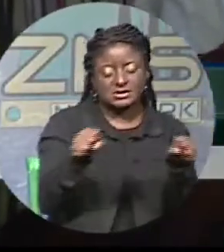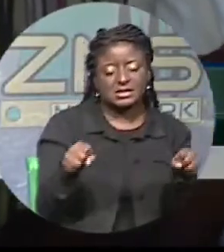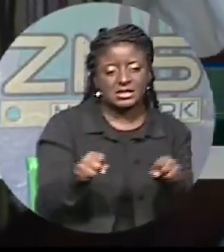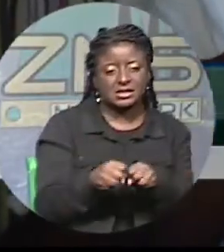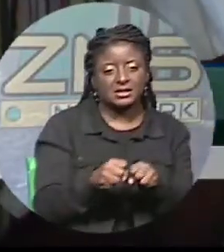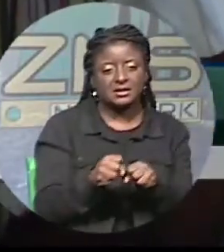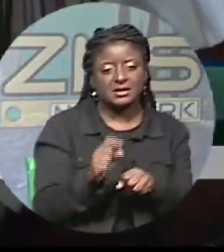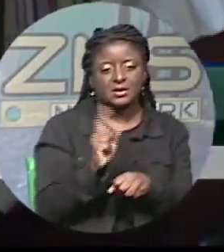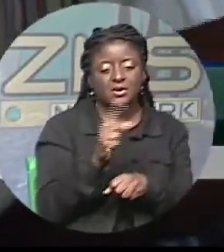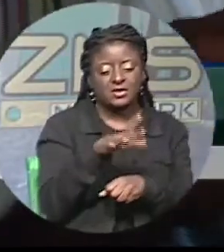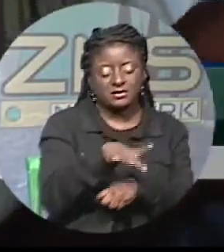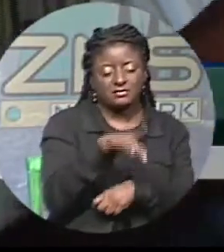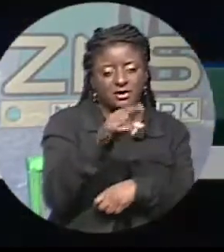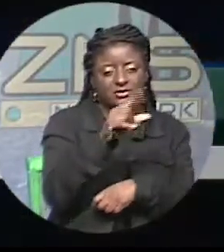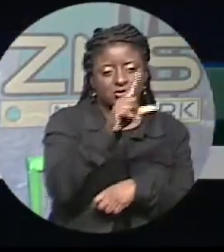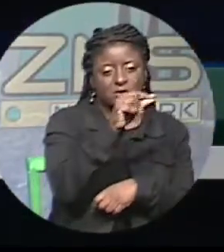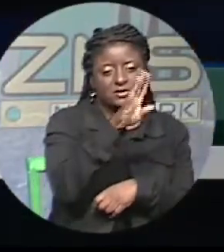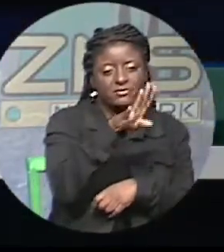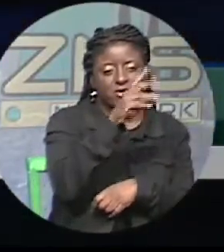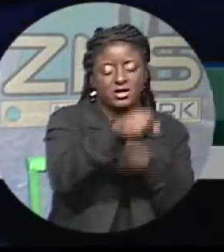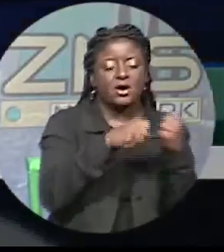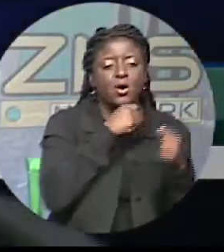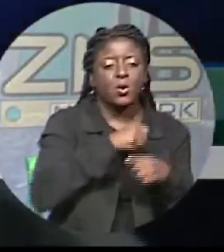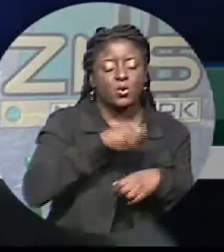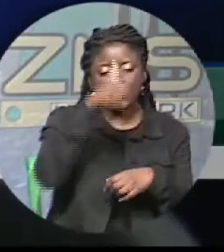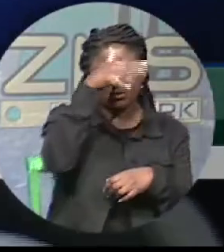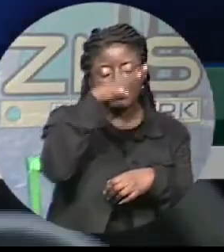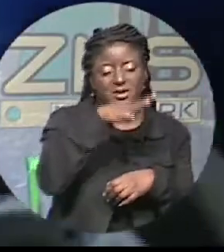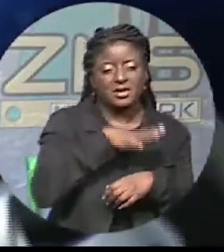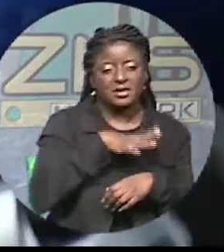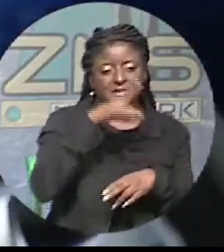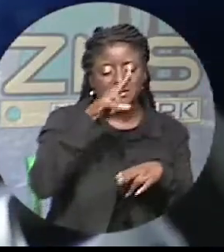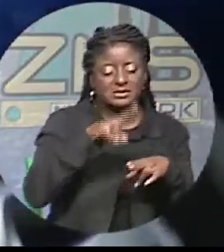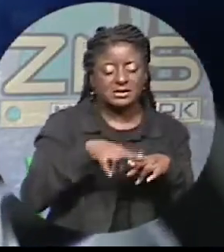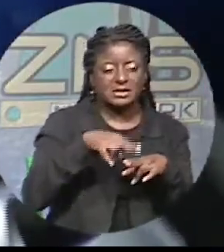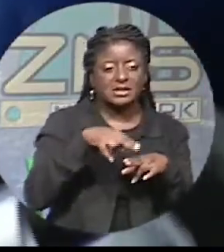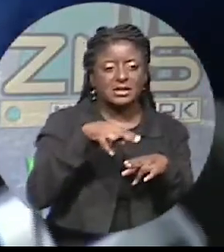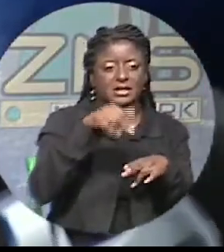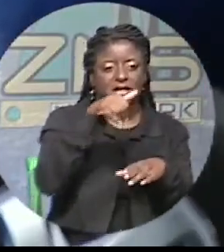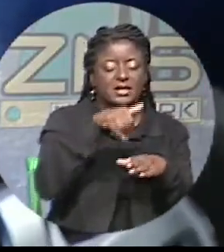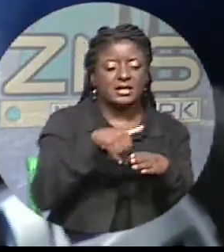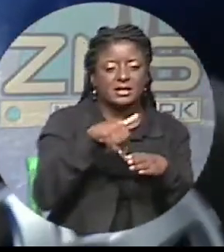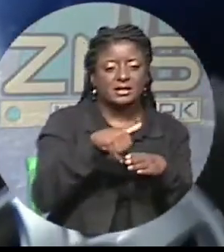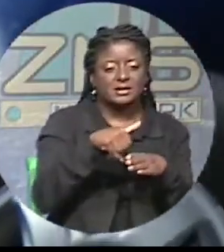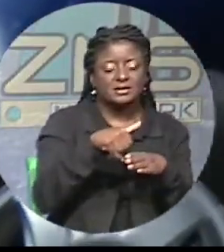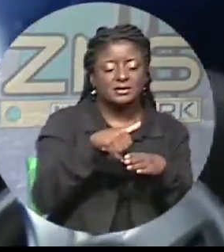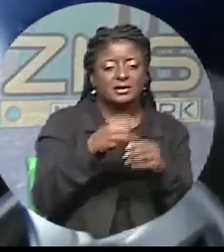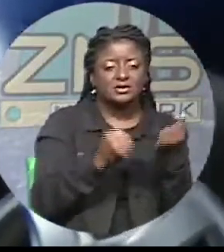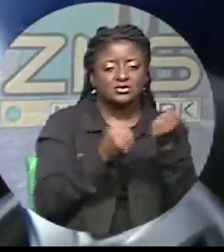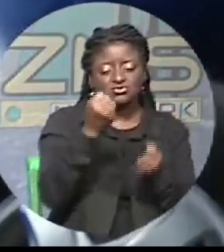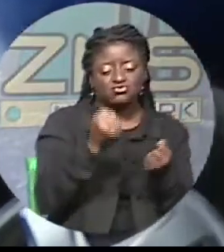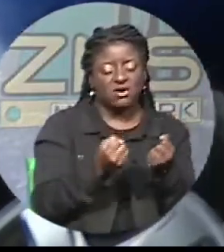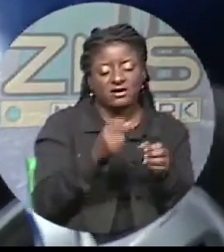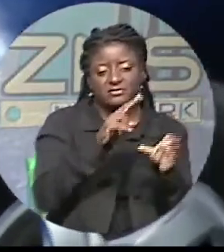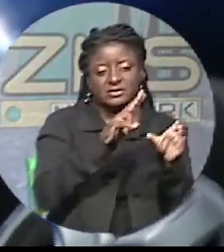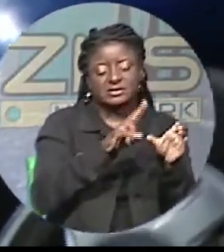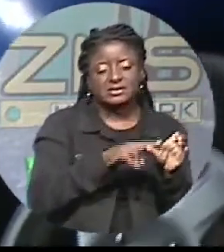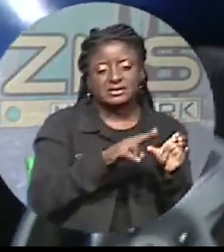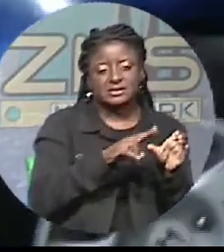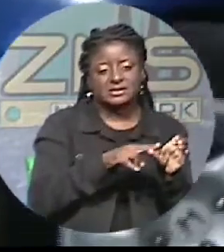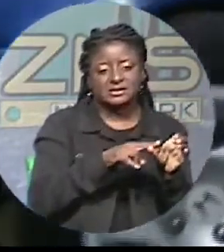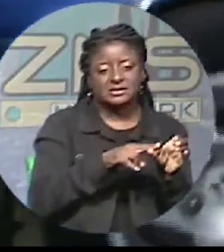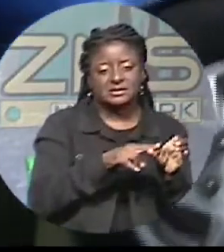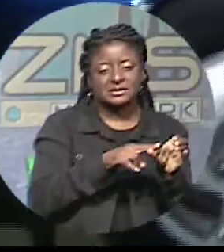a 24-year-old male sitting in the driver's seat of